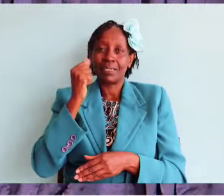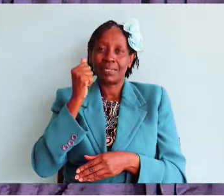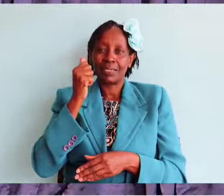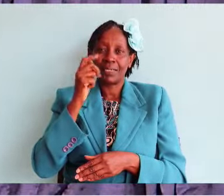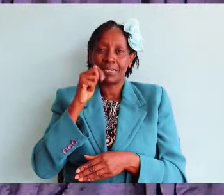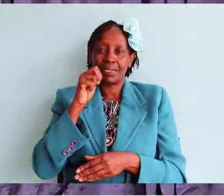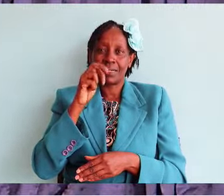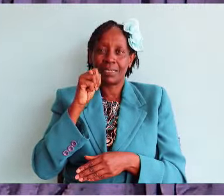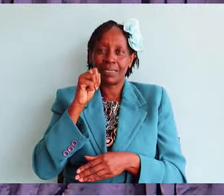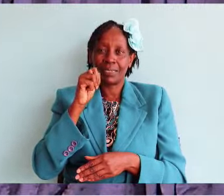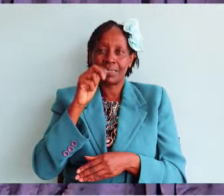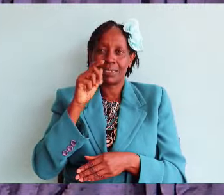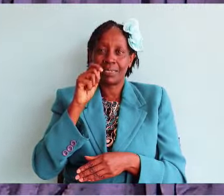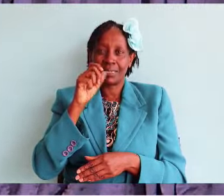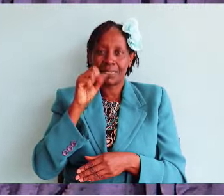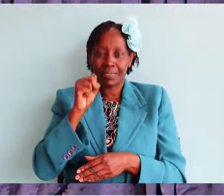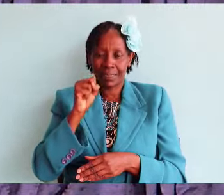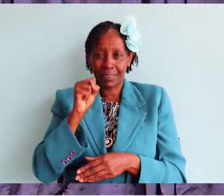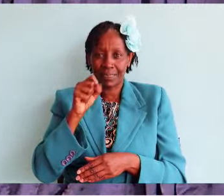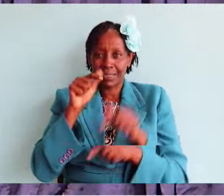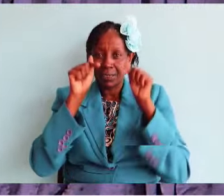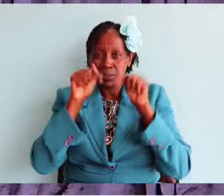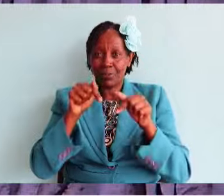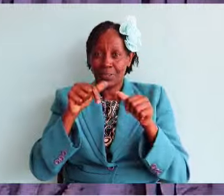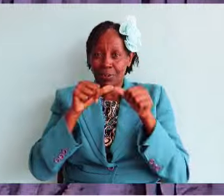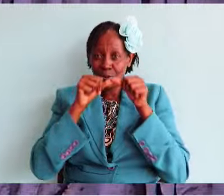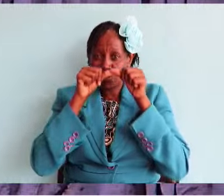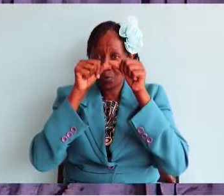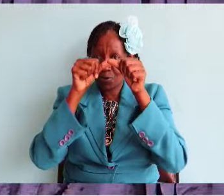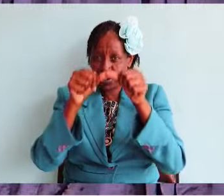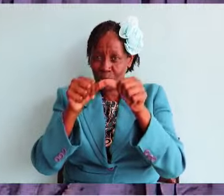Today we continue with the same story.